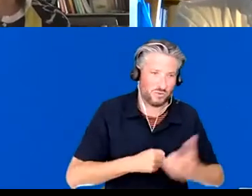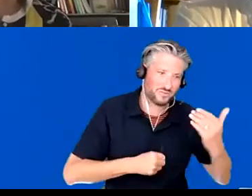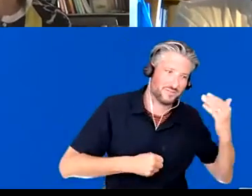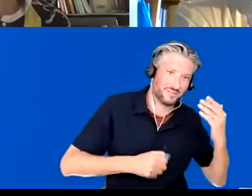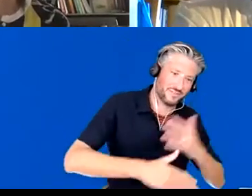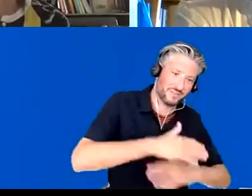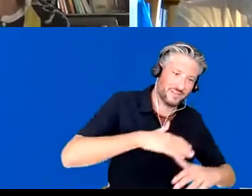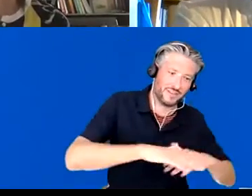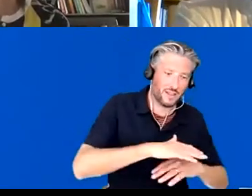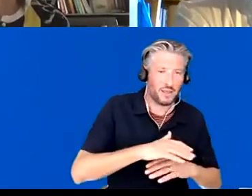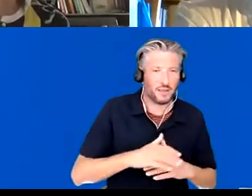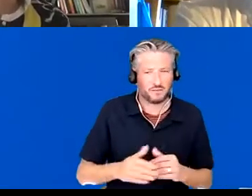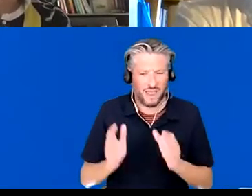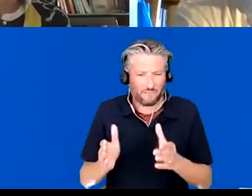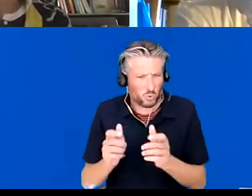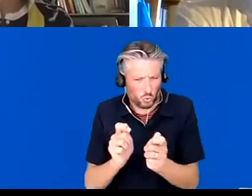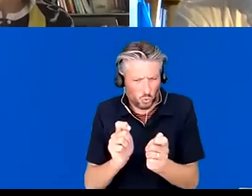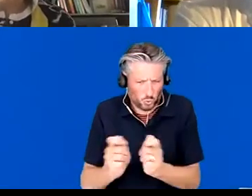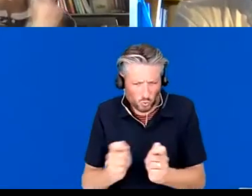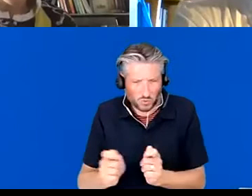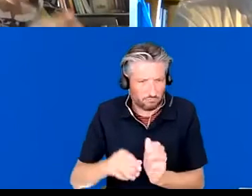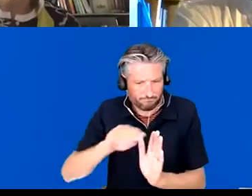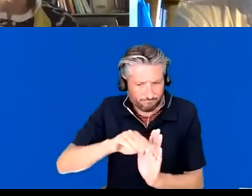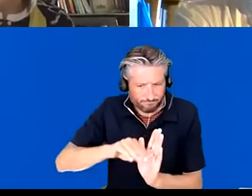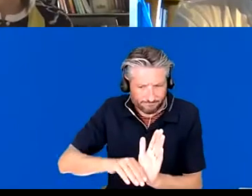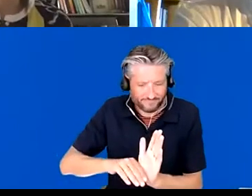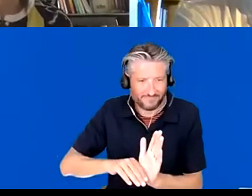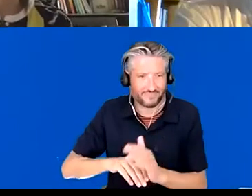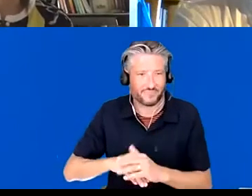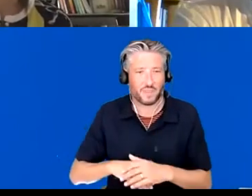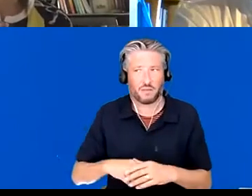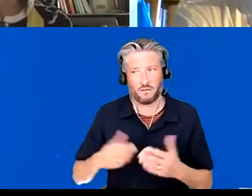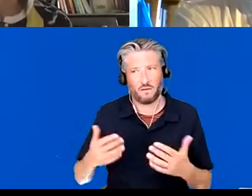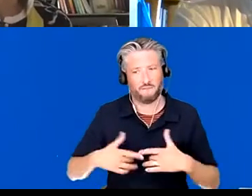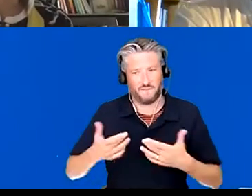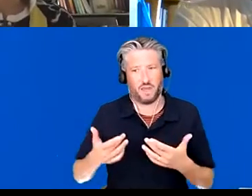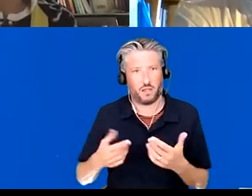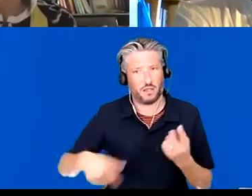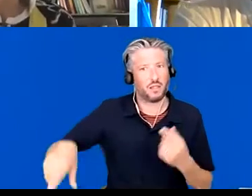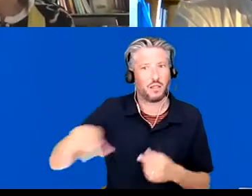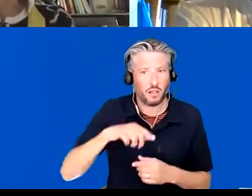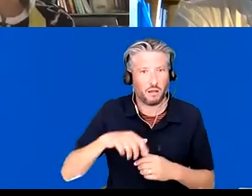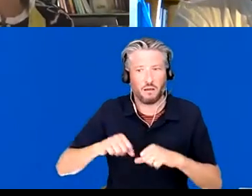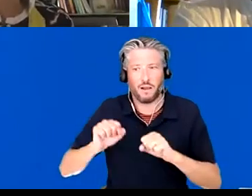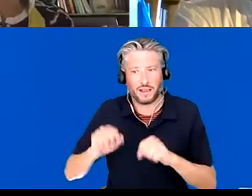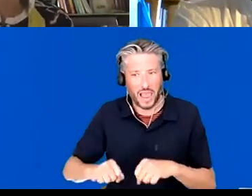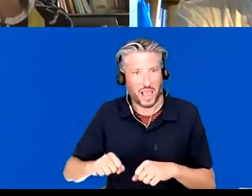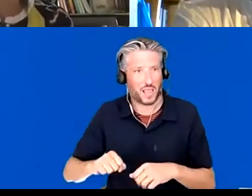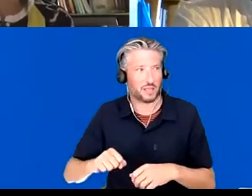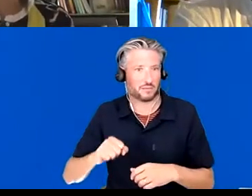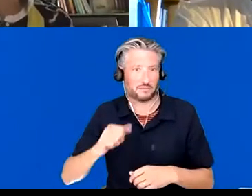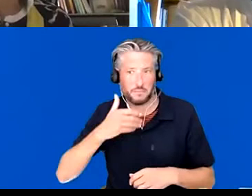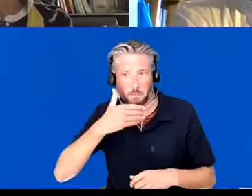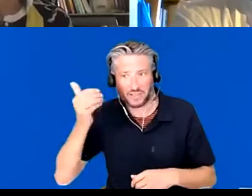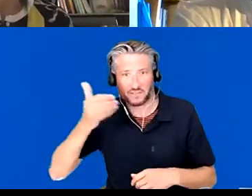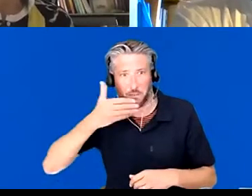is going to set them up? I think with that, we can so much profit from the next generation, which will be the future generation, that